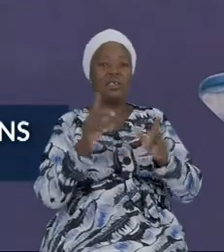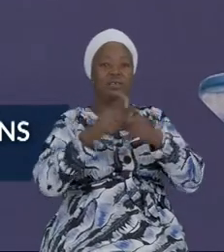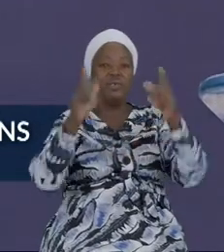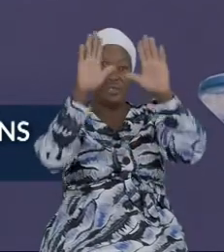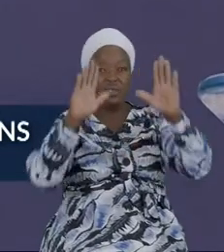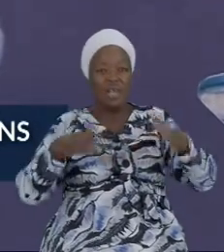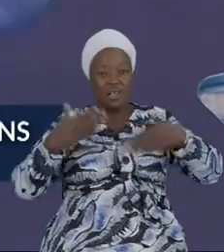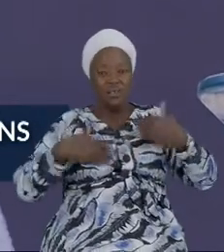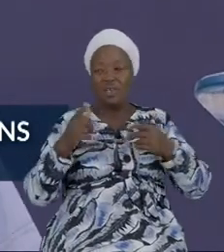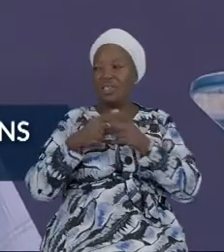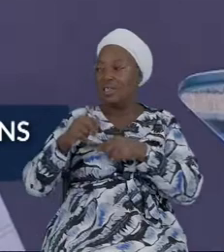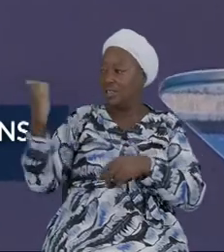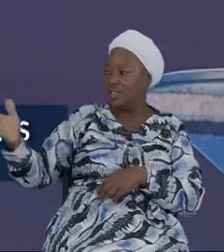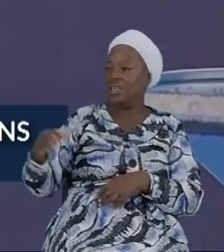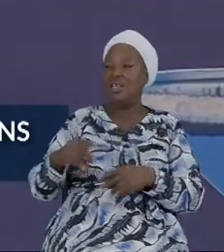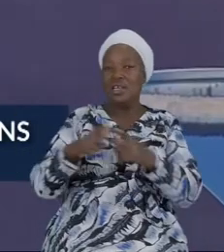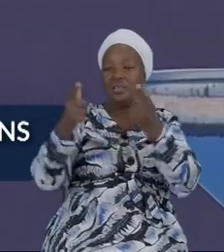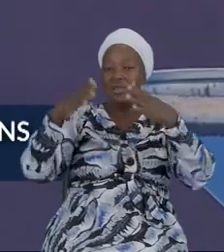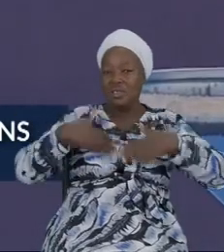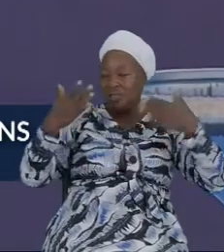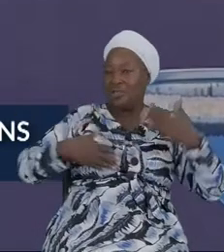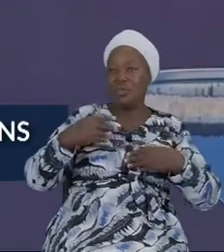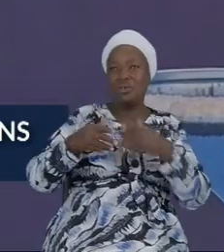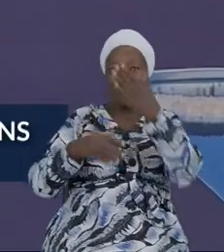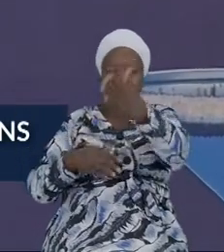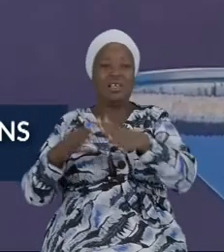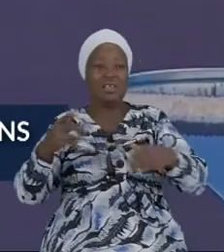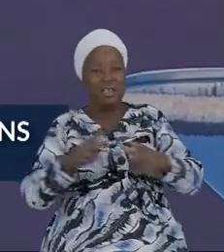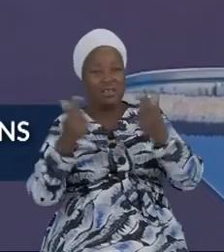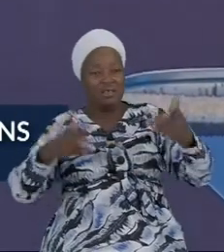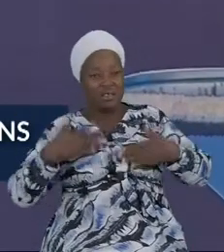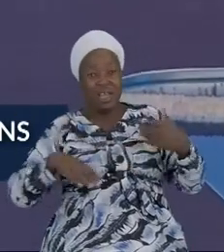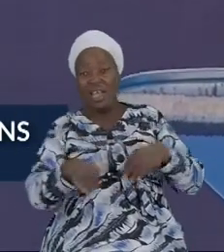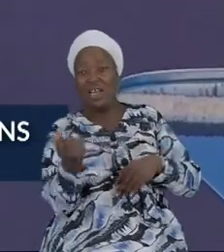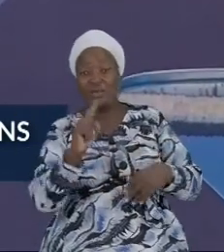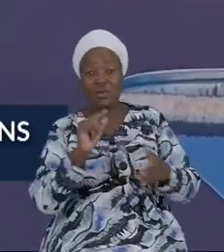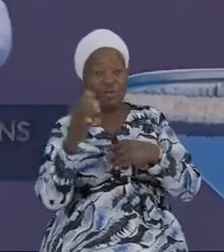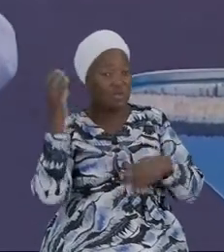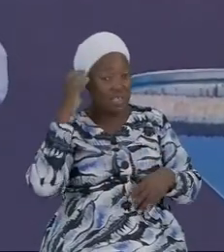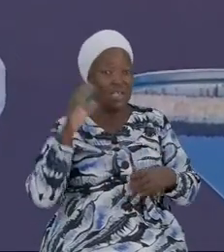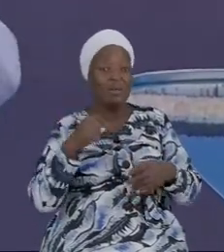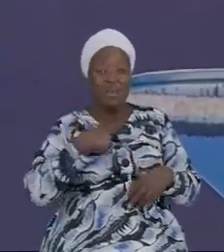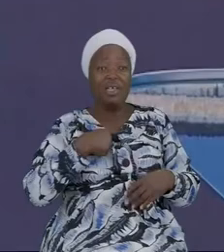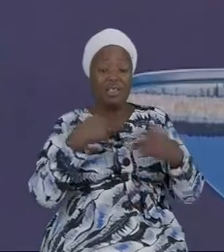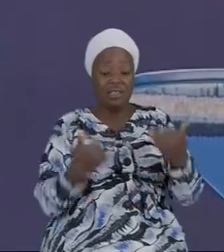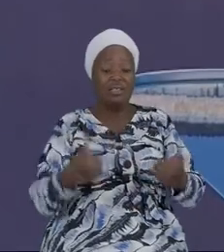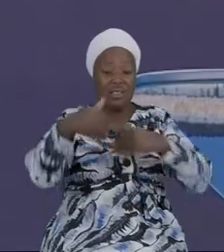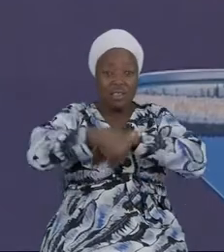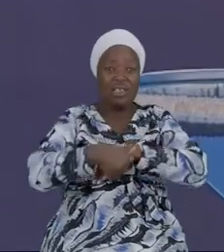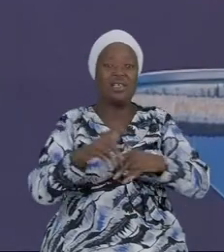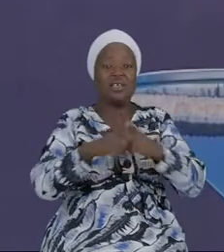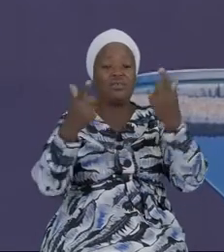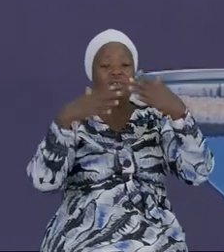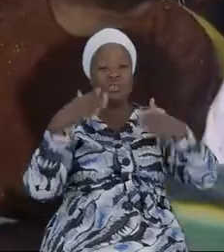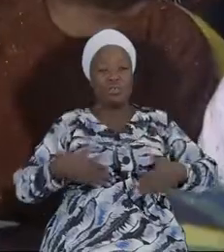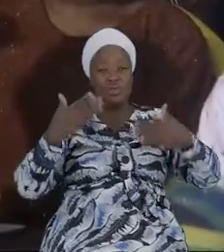me here, great joy. On that side, great joy. Anywhere you hear the sound of my voice tonight, great